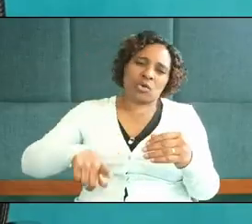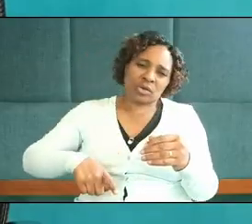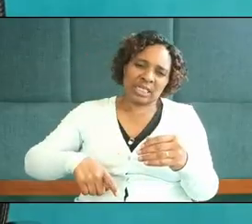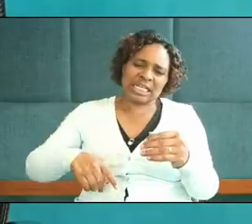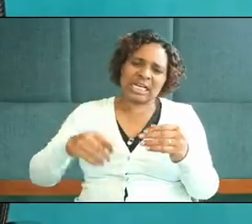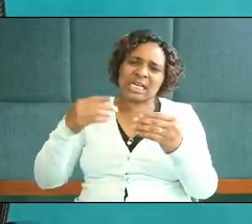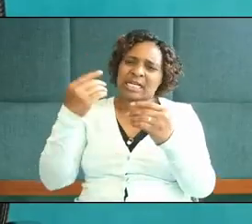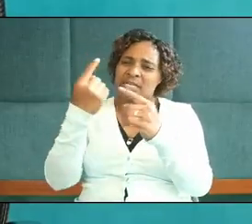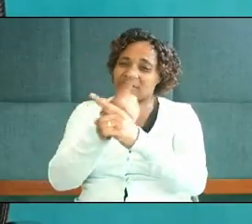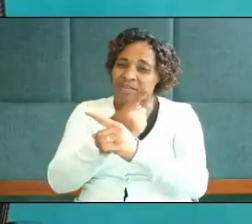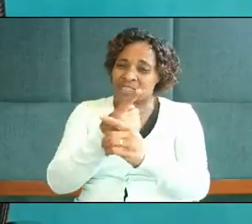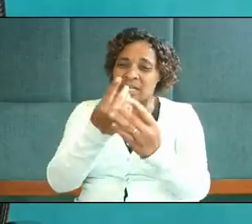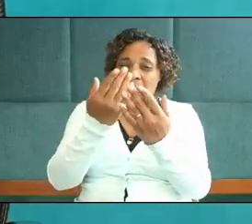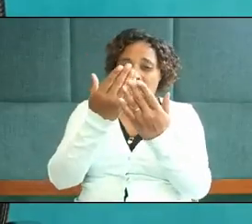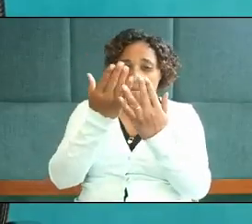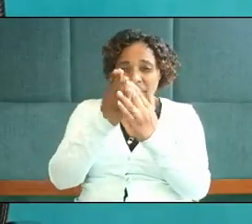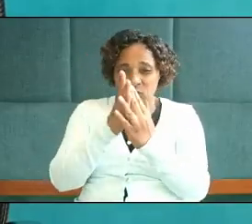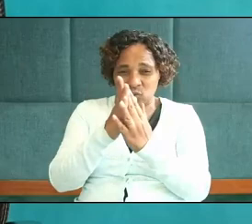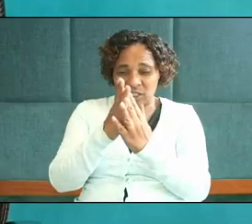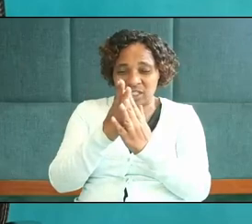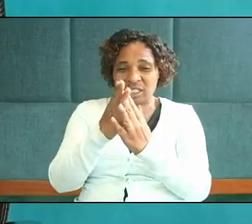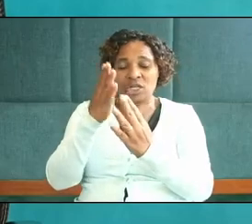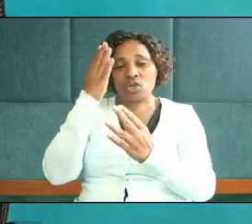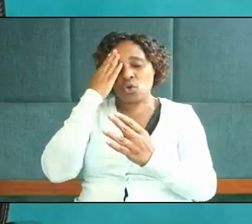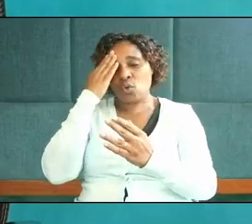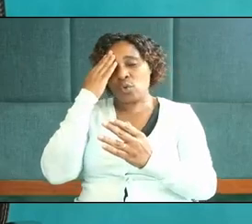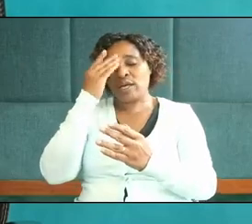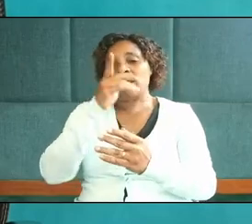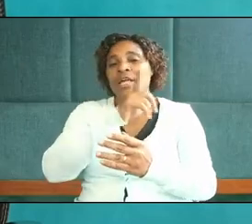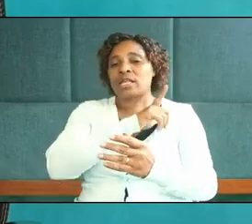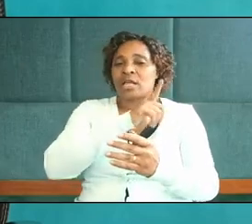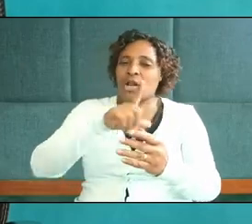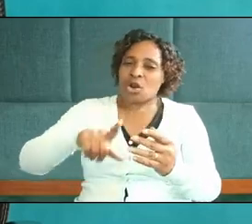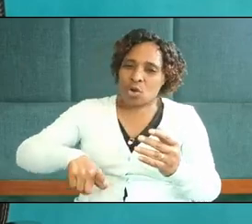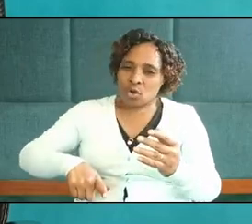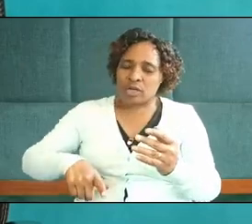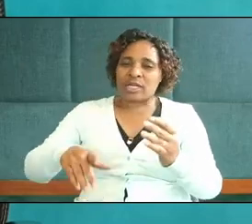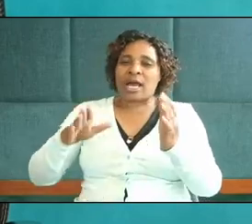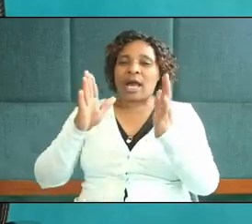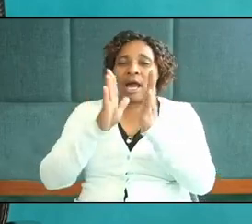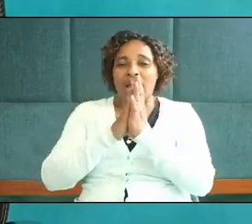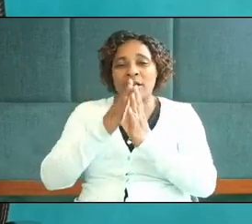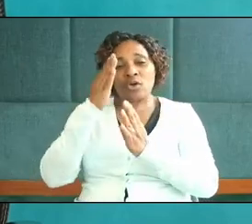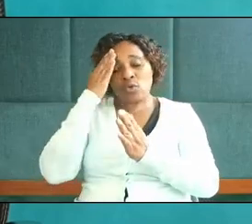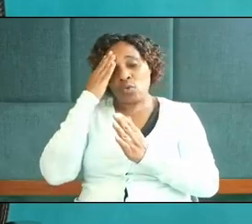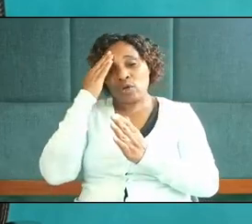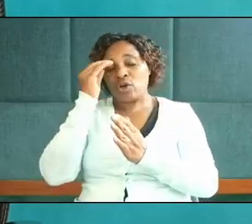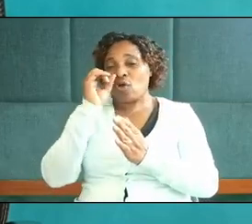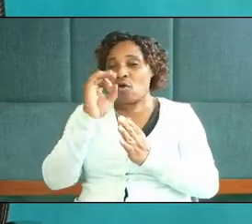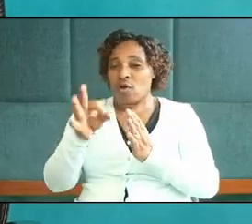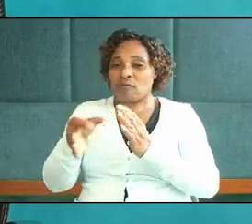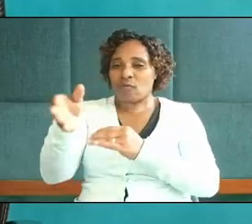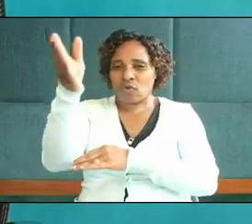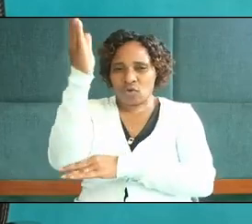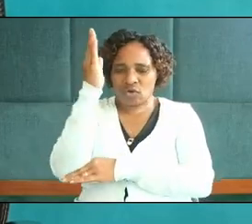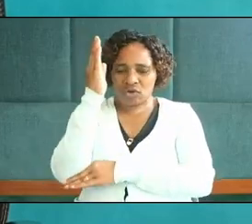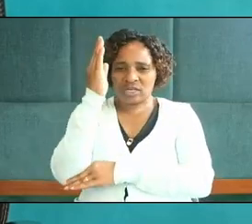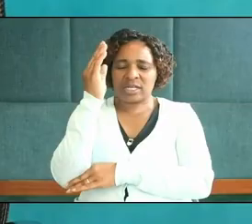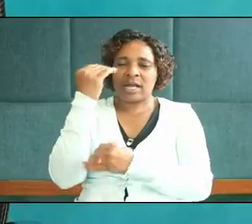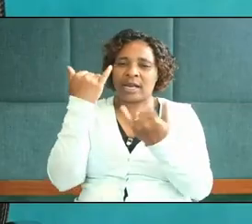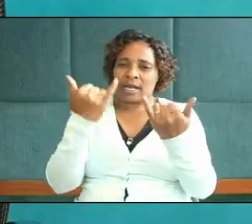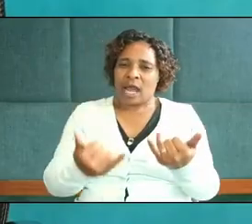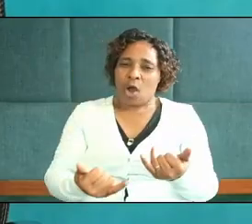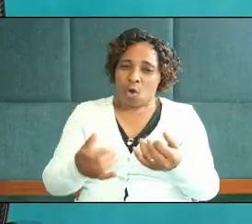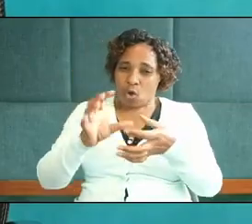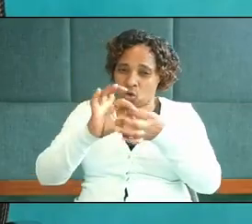a difference between knowing the Lord and knowing of God? And can you relate it with our story for